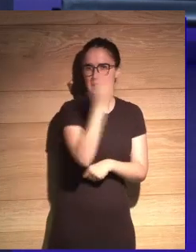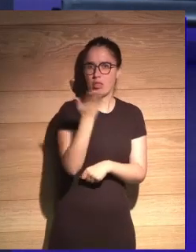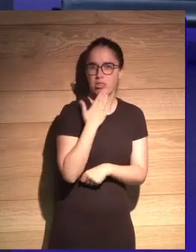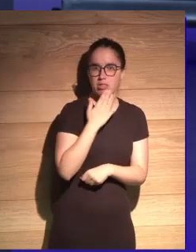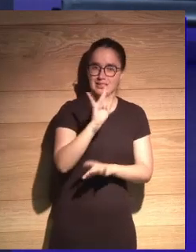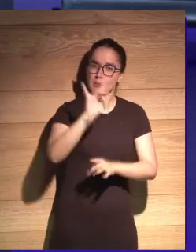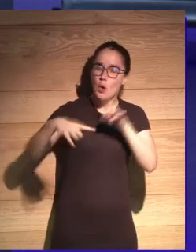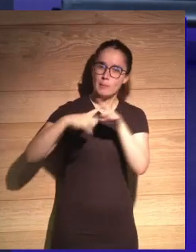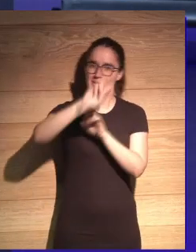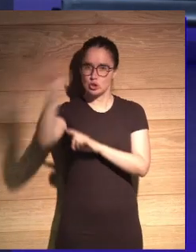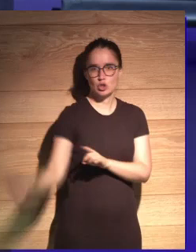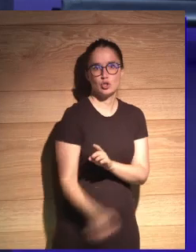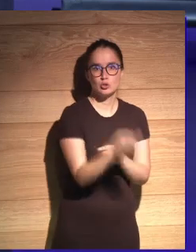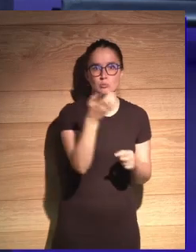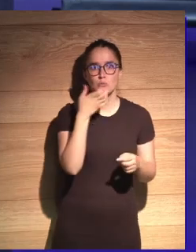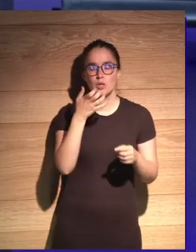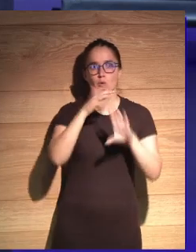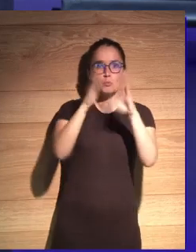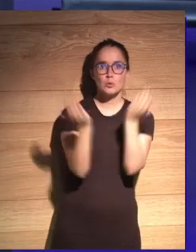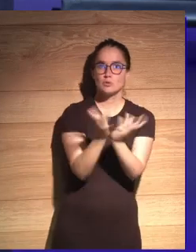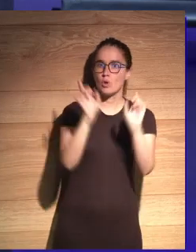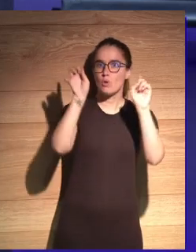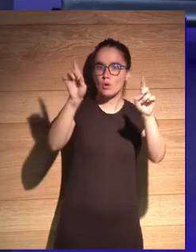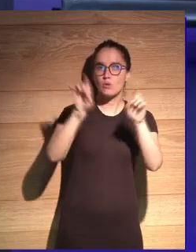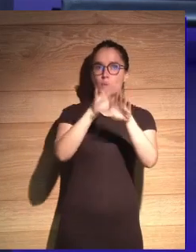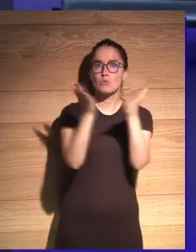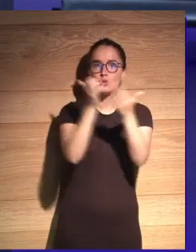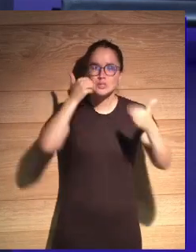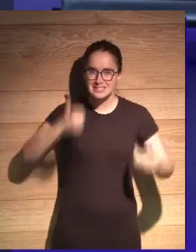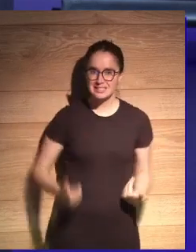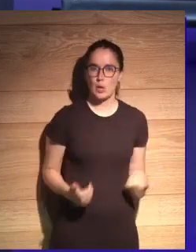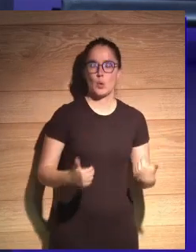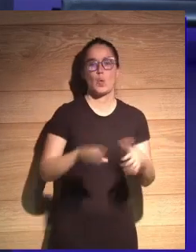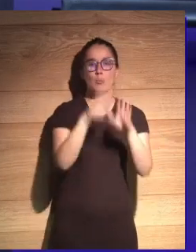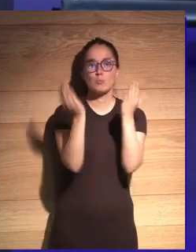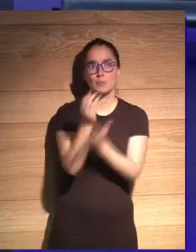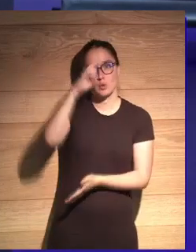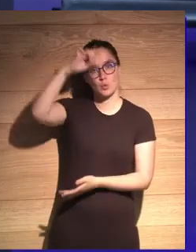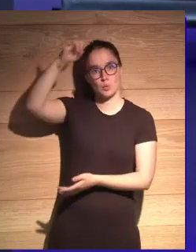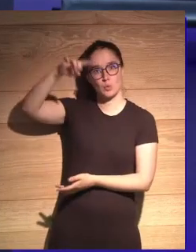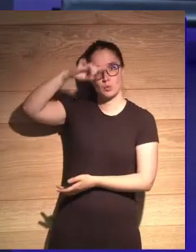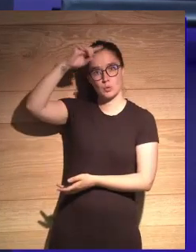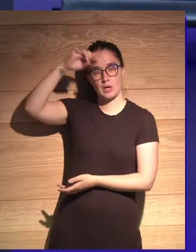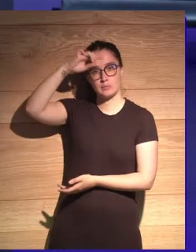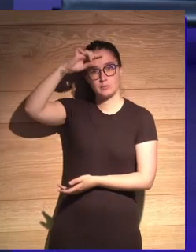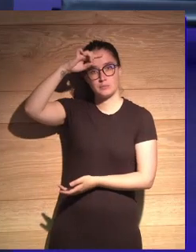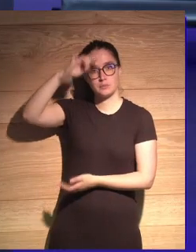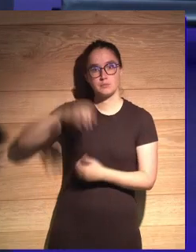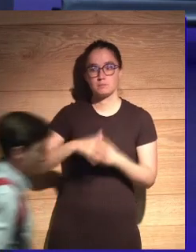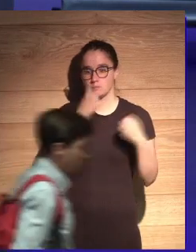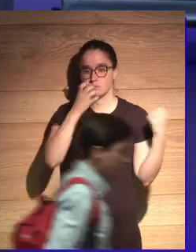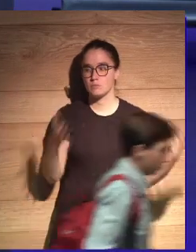there will be another potential in other fields, like in education, in health, in culture.